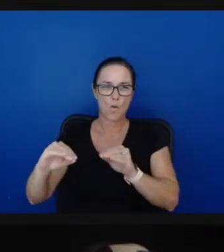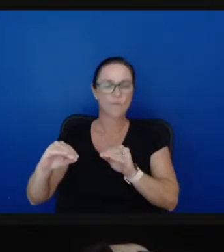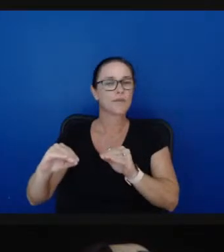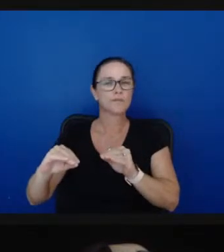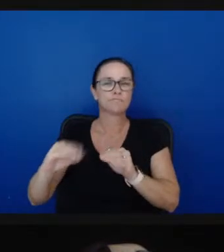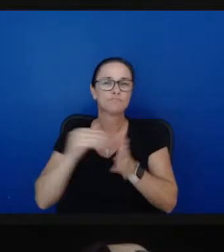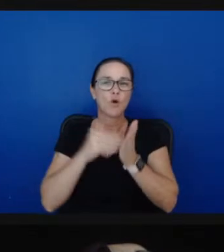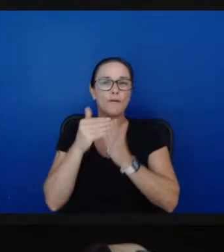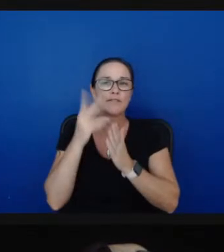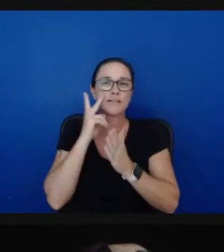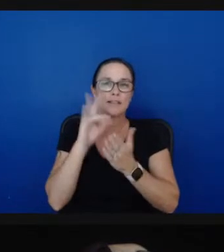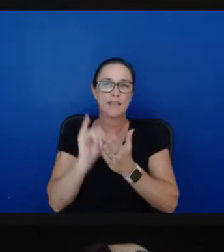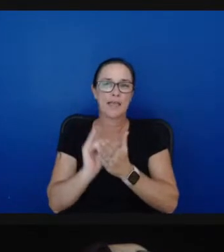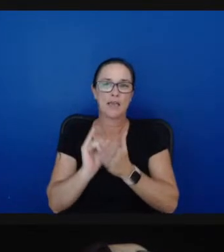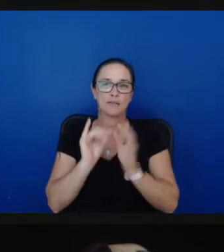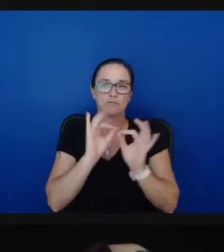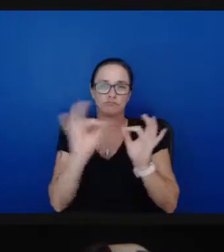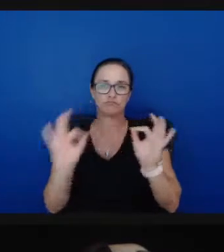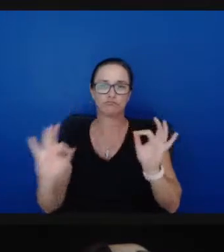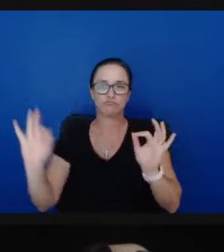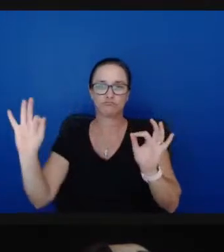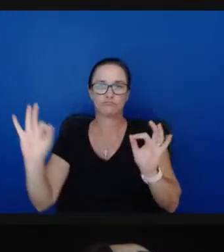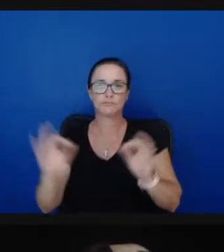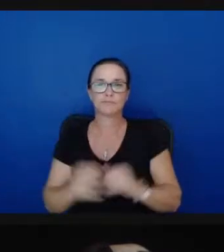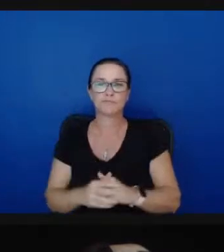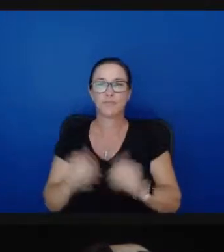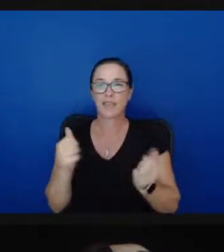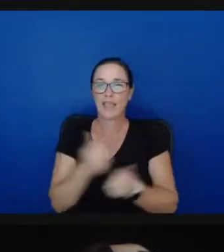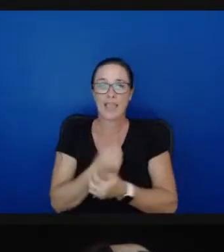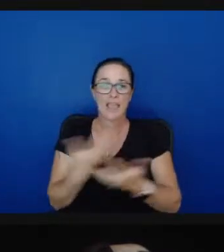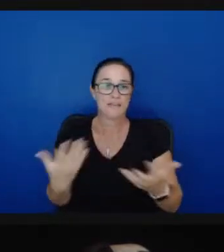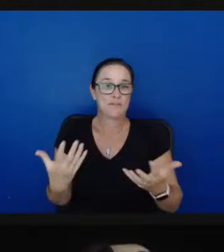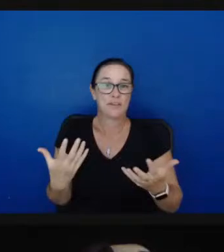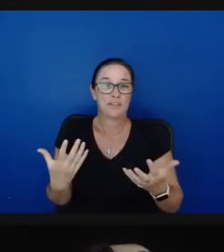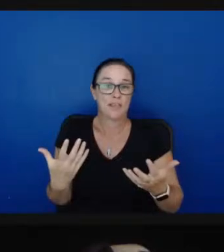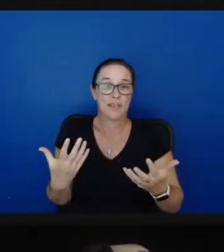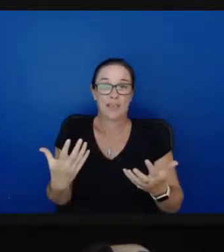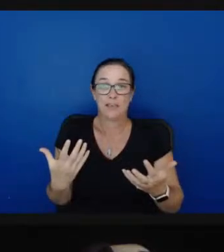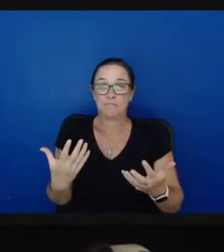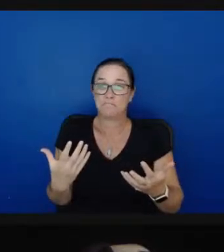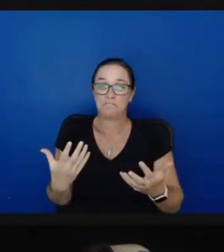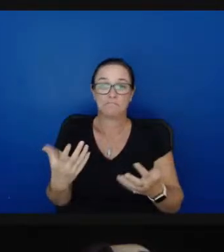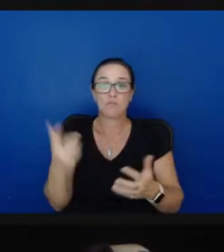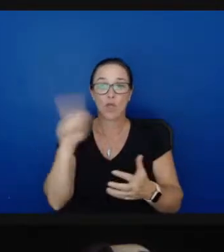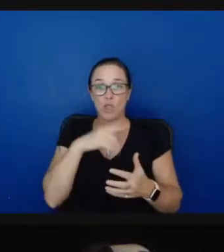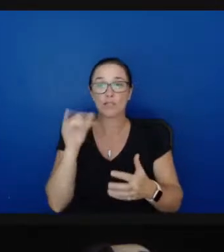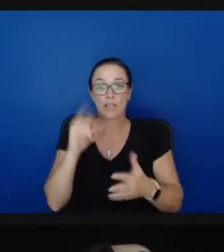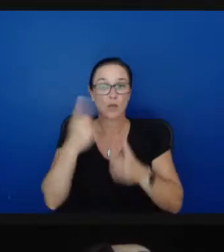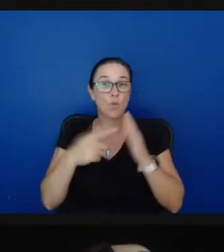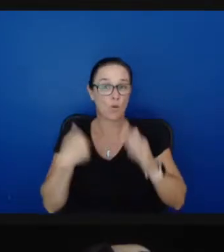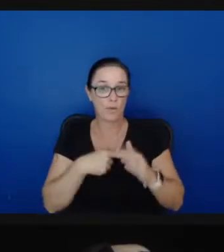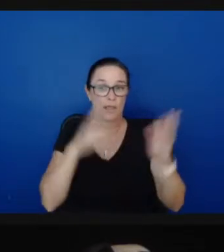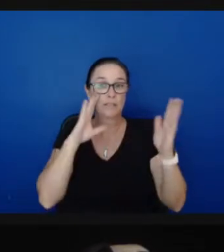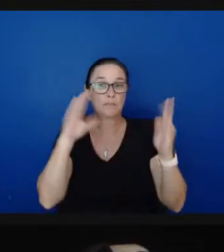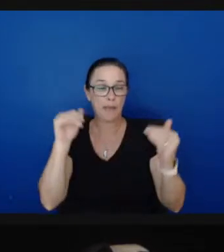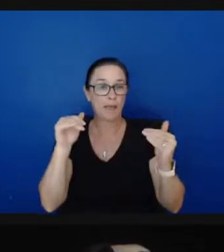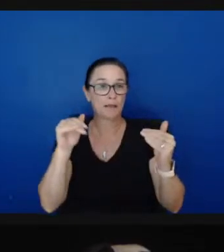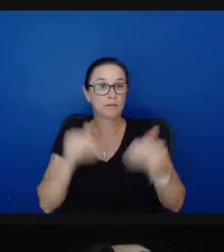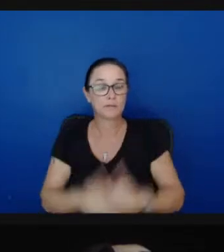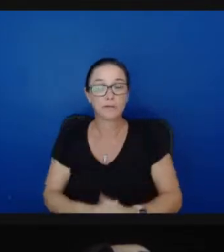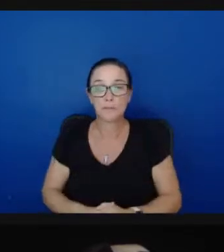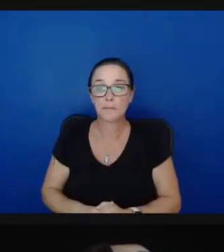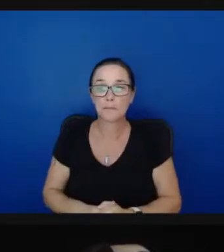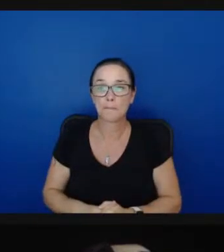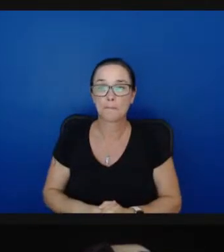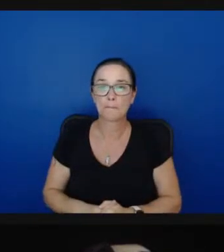there. So everything is as we've recently seen, as expected. And so to put it in a little more perspective,